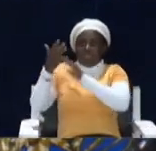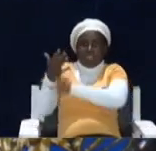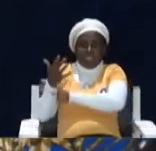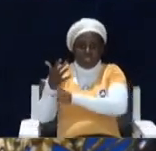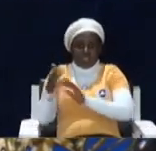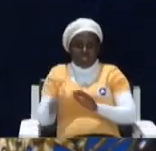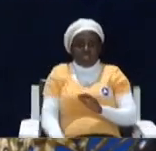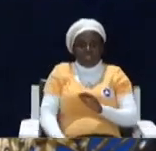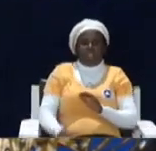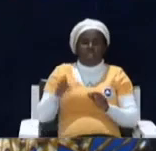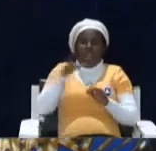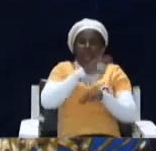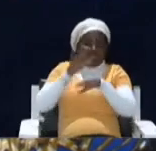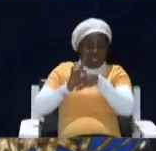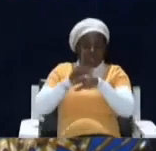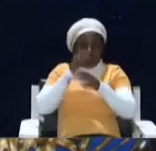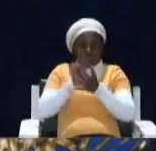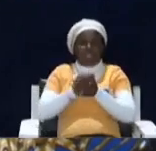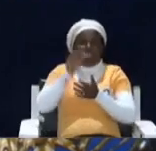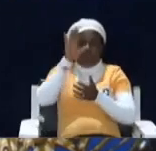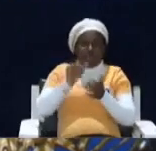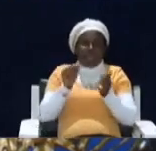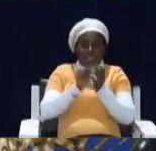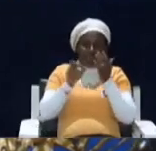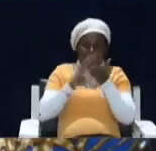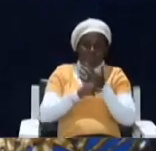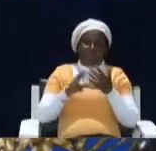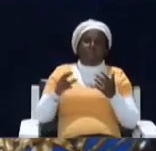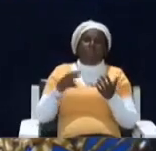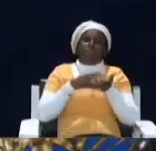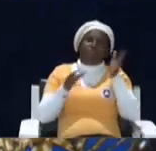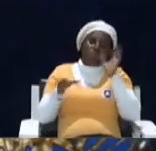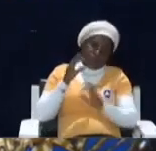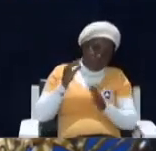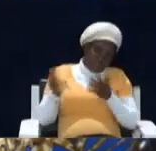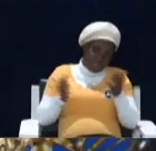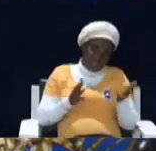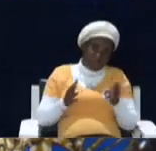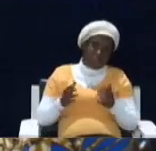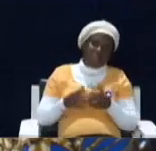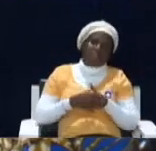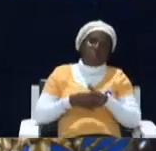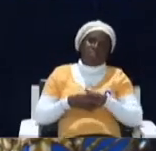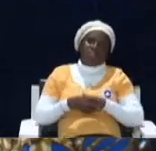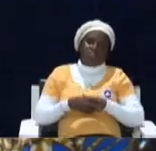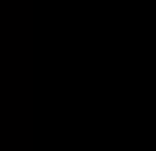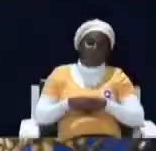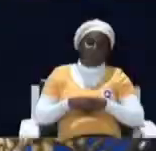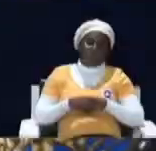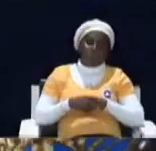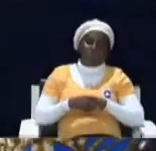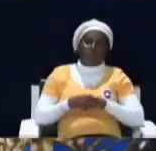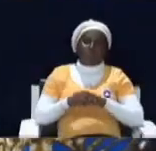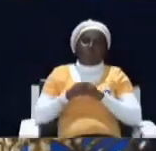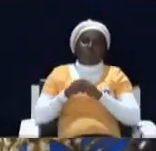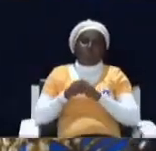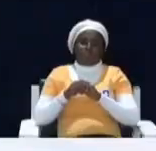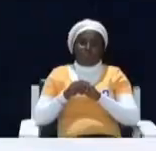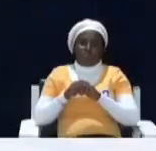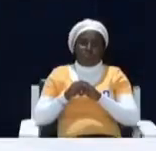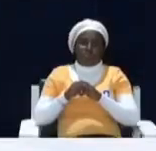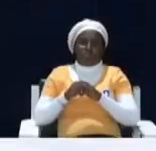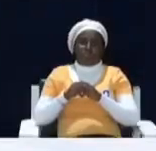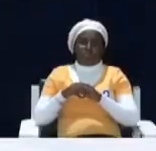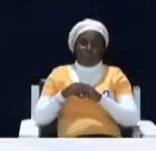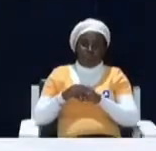so that by the September Holy Ghost service, he and I will return to testify to the goodness of God. When